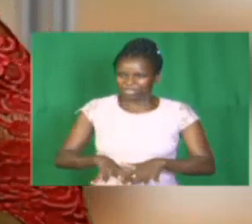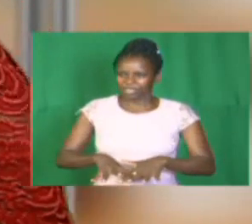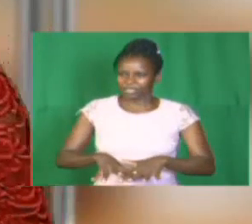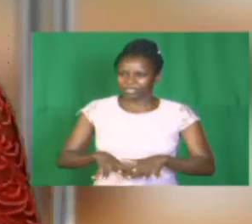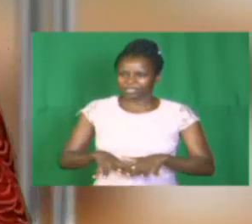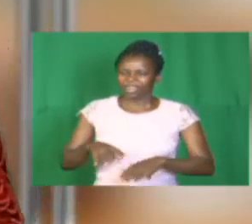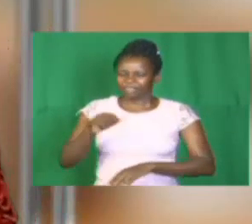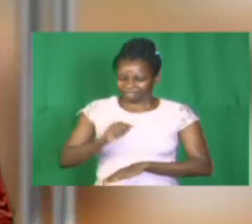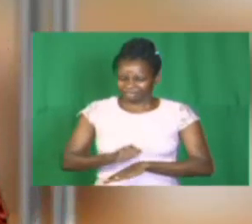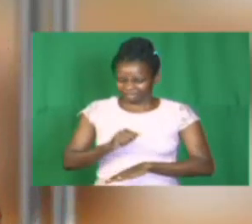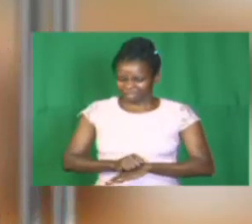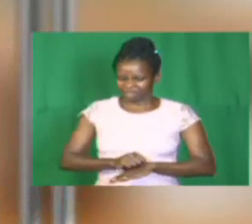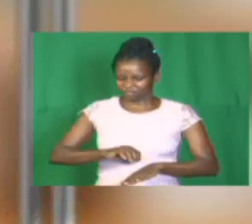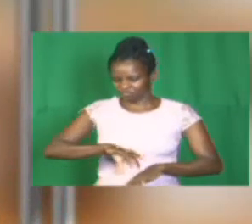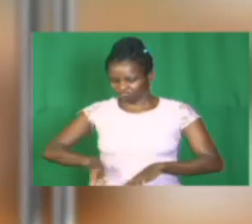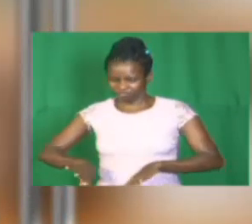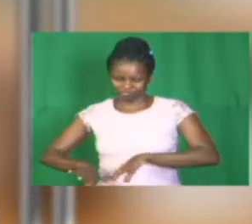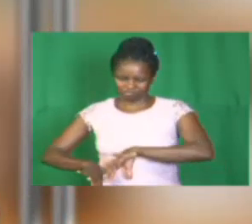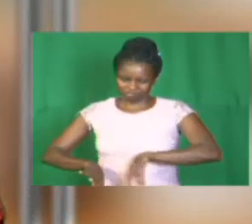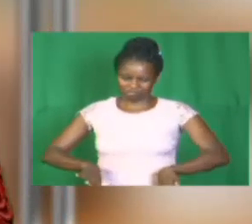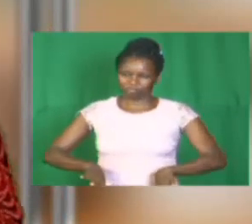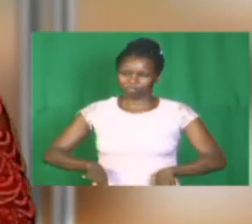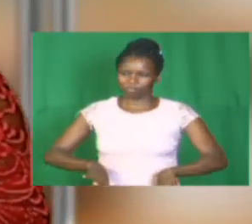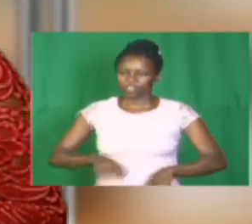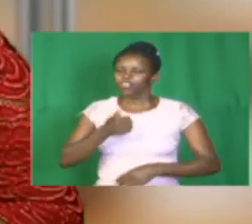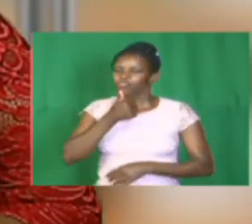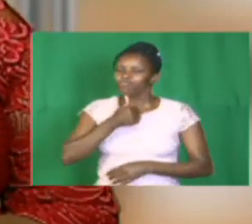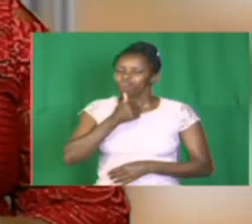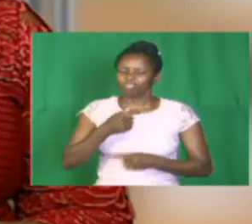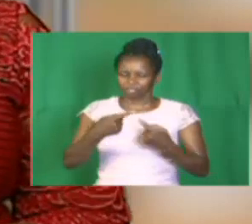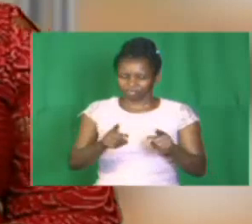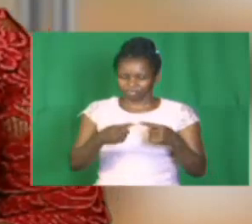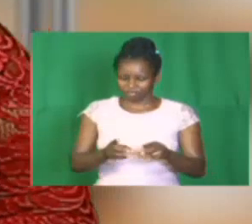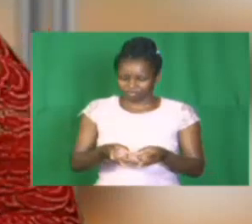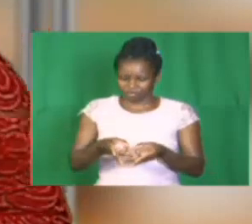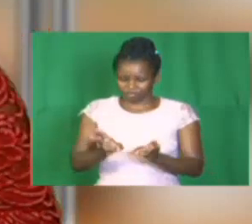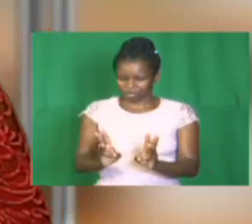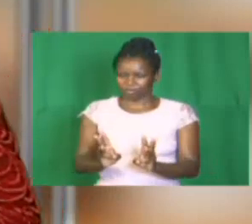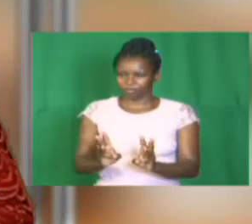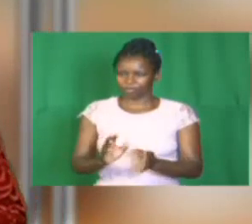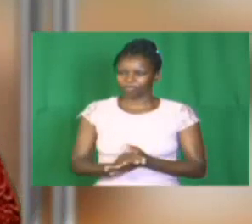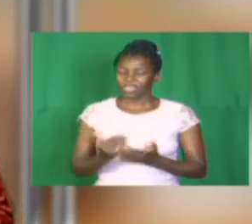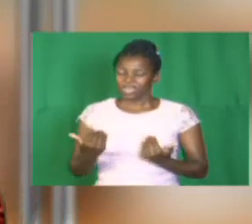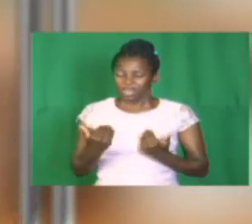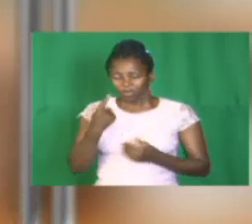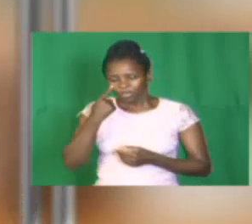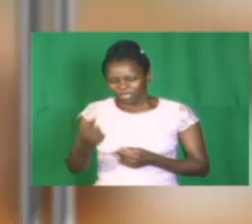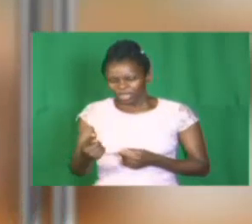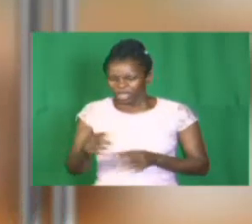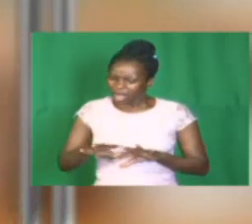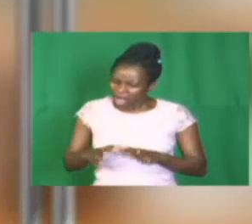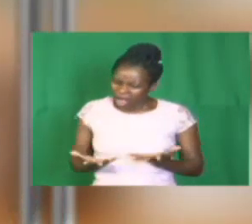be separated using different methods. So now we are going to look at the methods